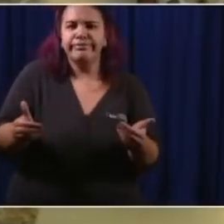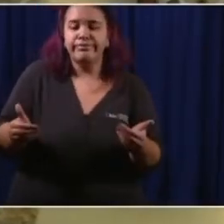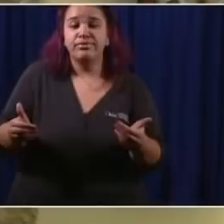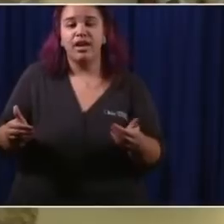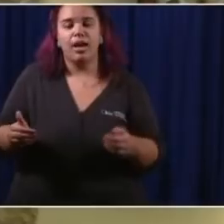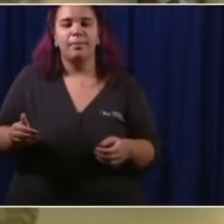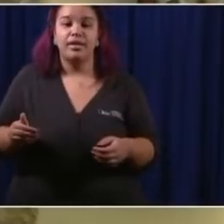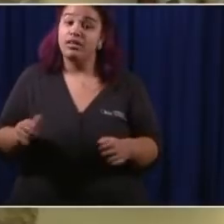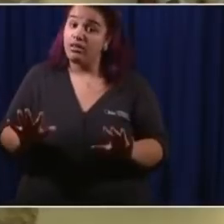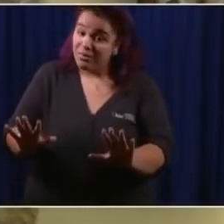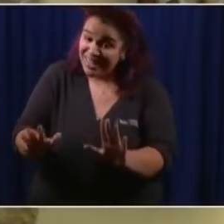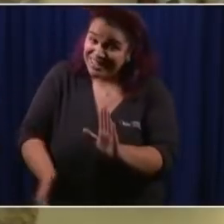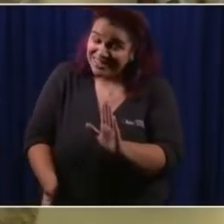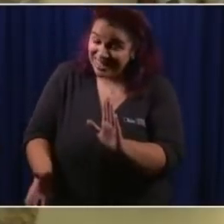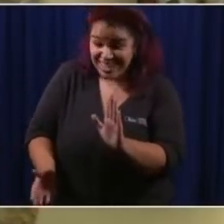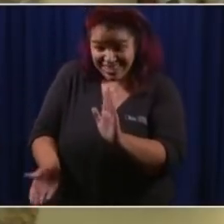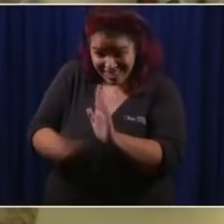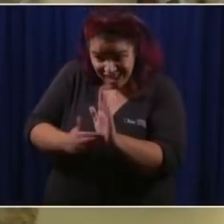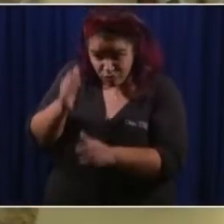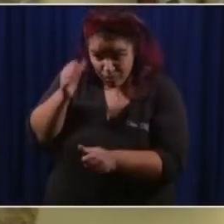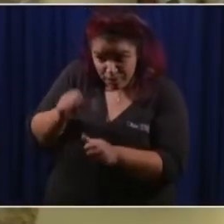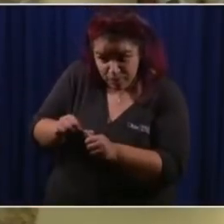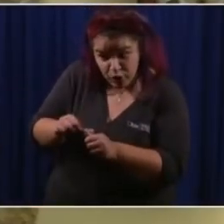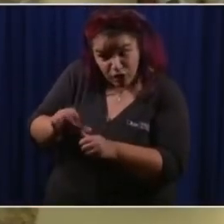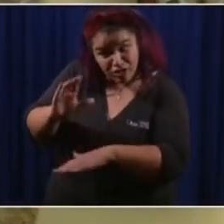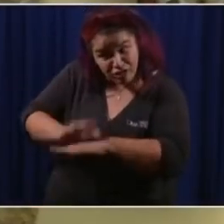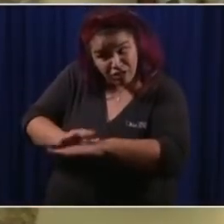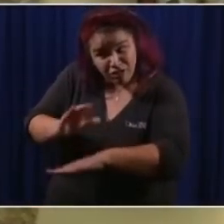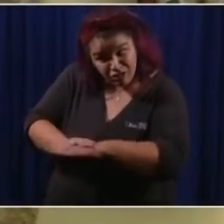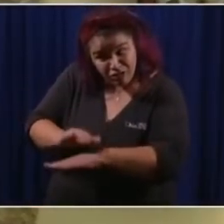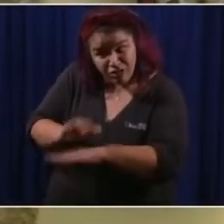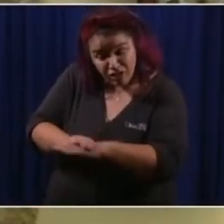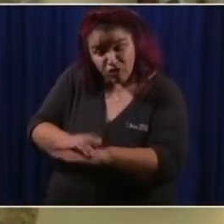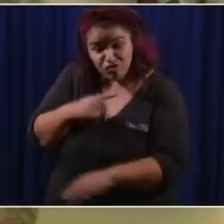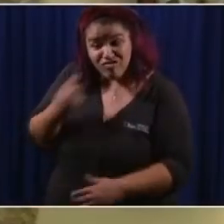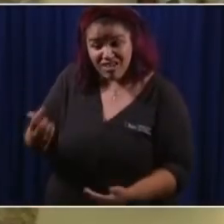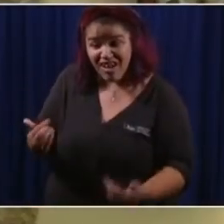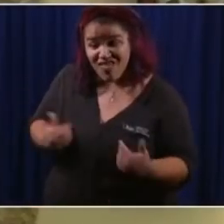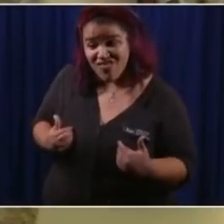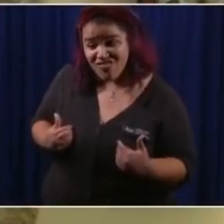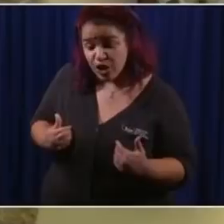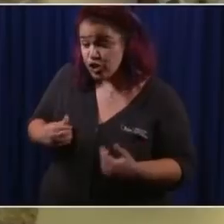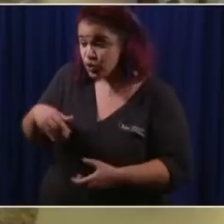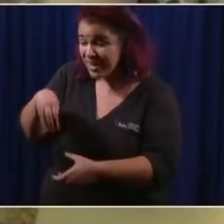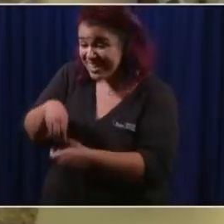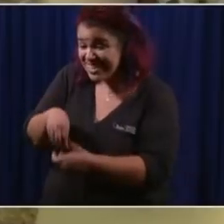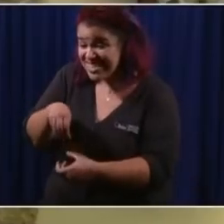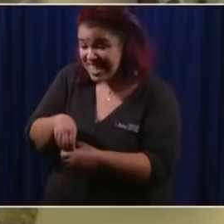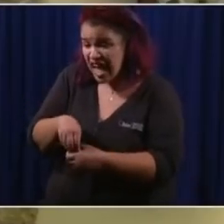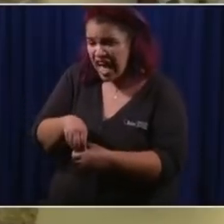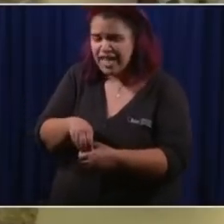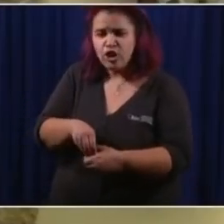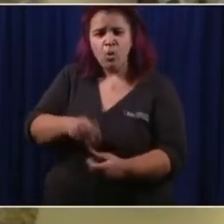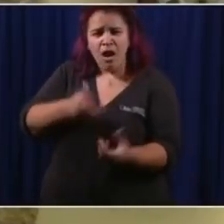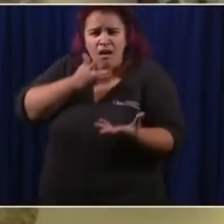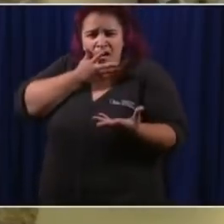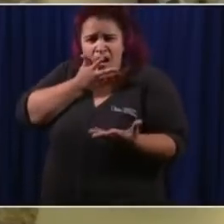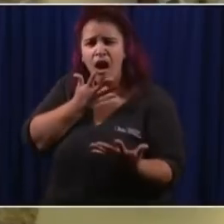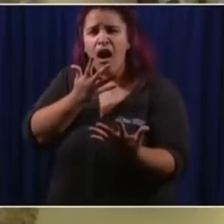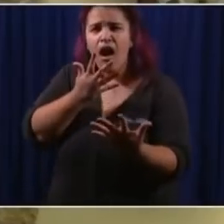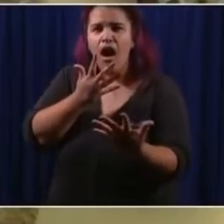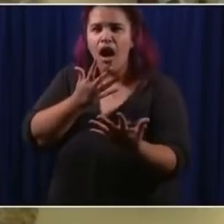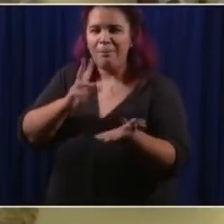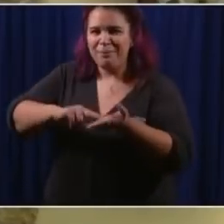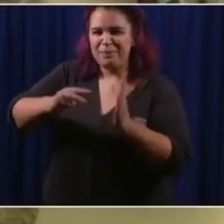projecting as a good theater major would do. So you have to kind of compensate. So one step